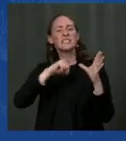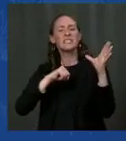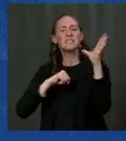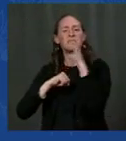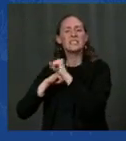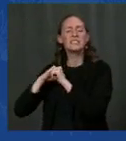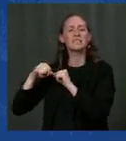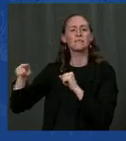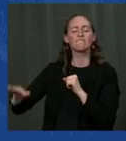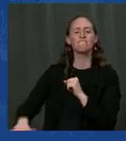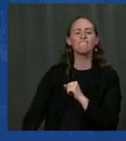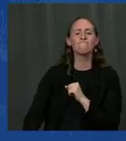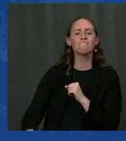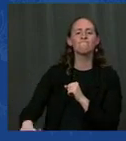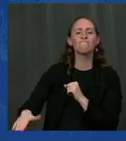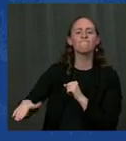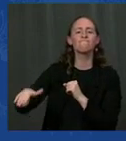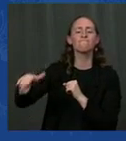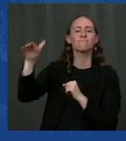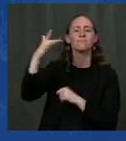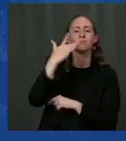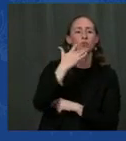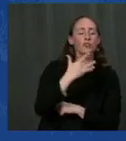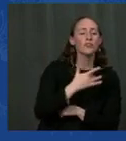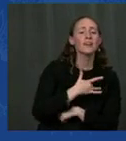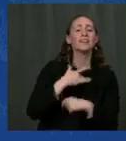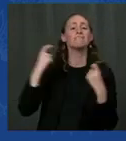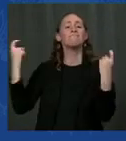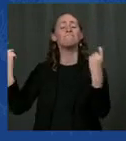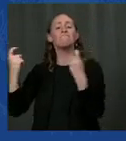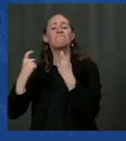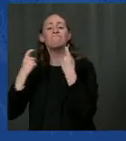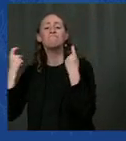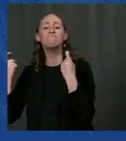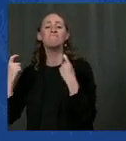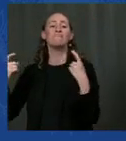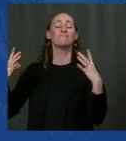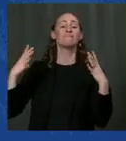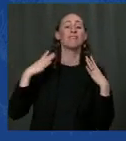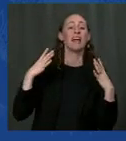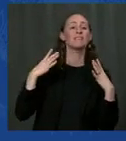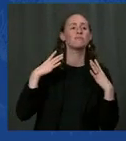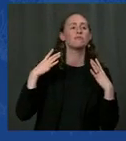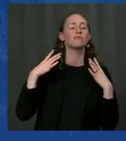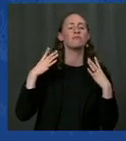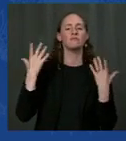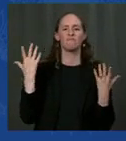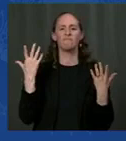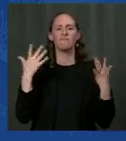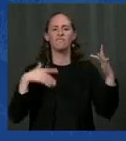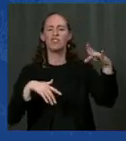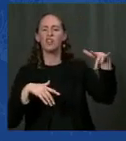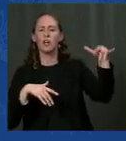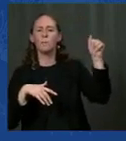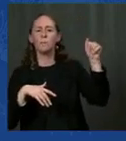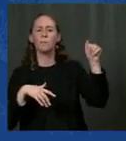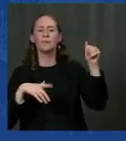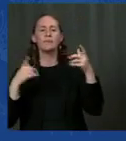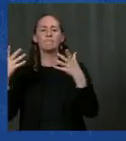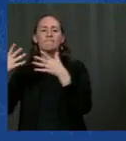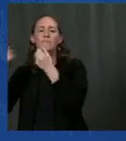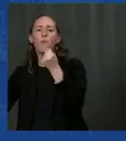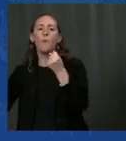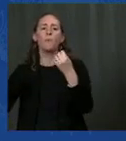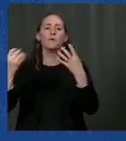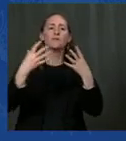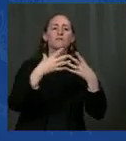anniversaries, empty chairs at holidays, financial struggles, divorces, loss of limbs,